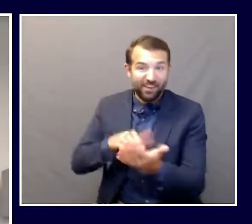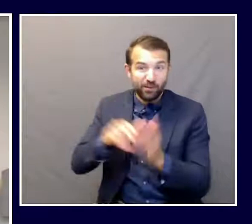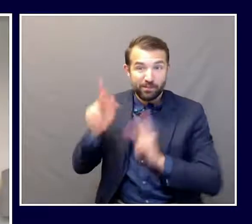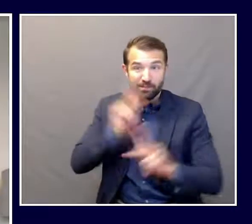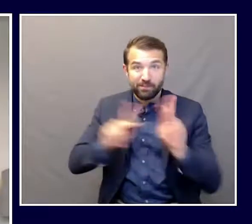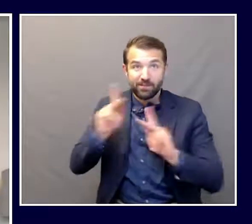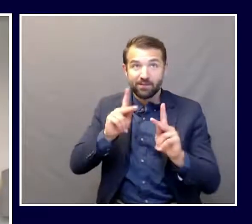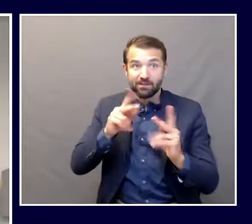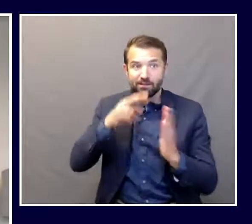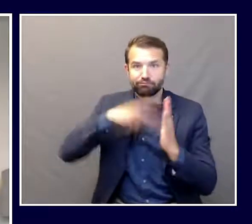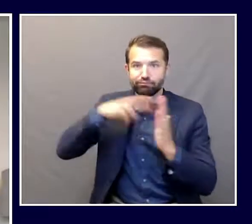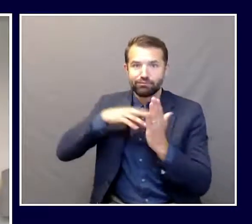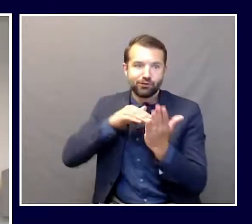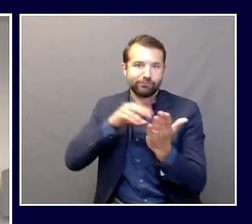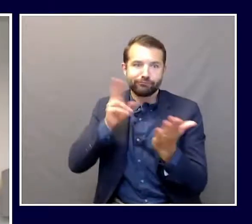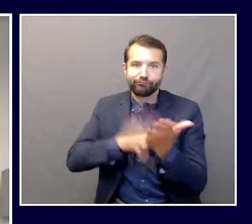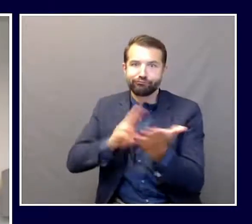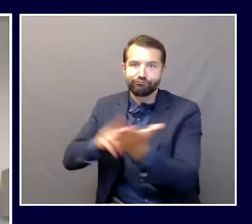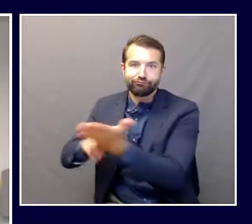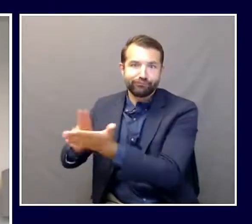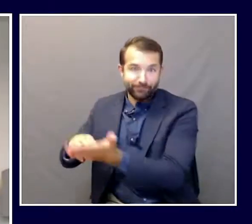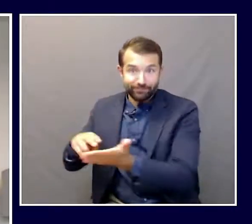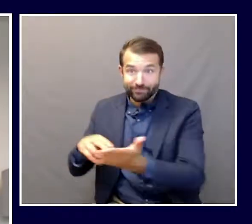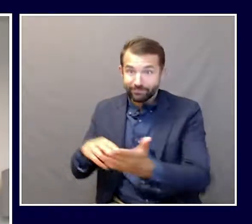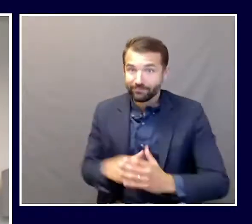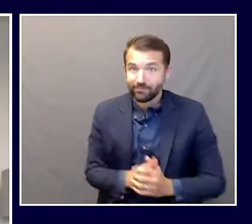Wednesday, almost exactly a week ago,